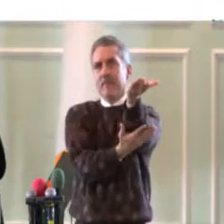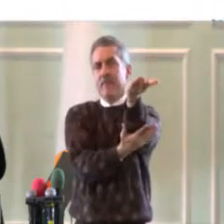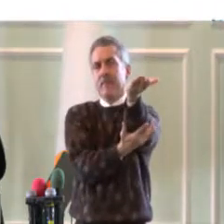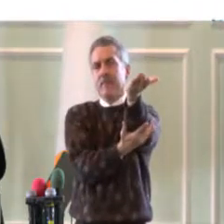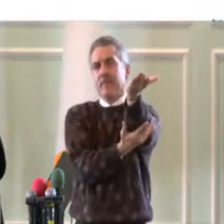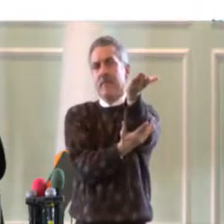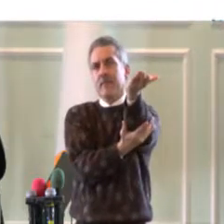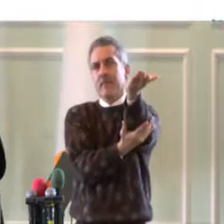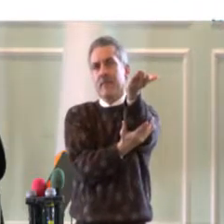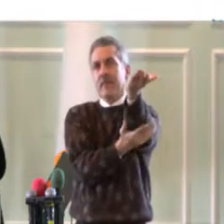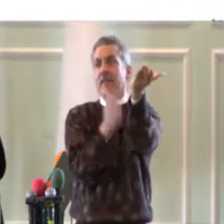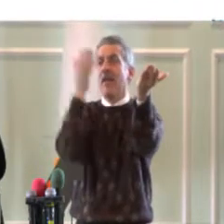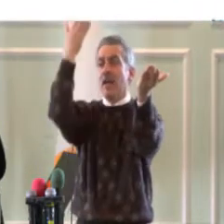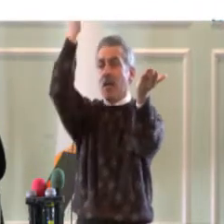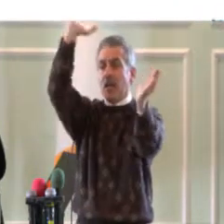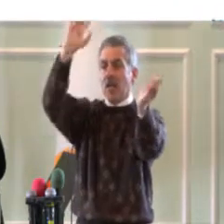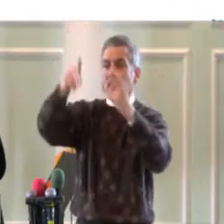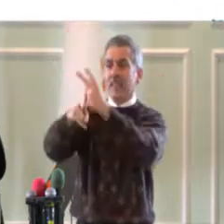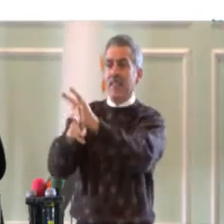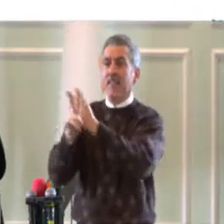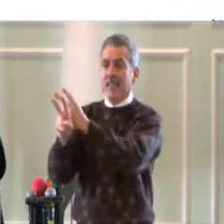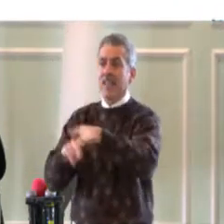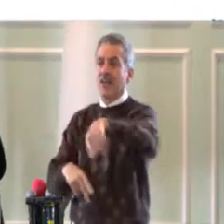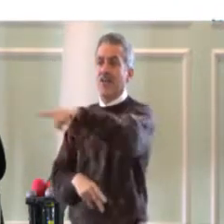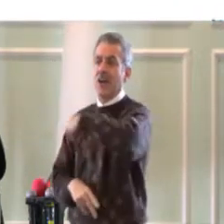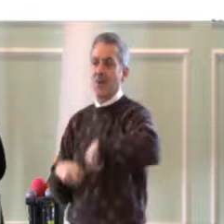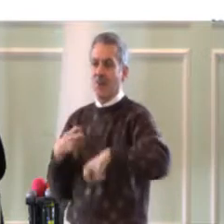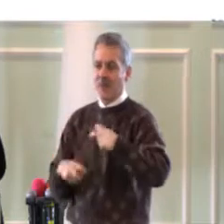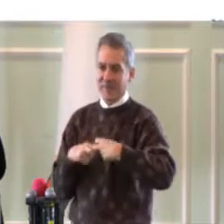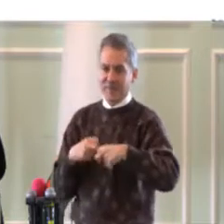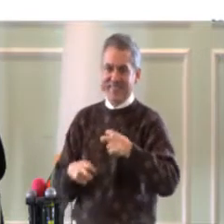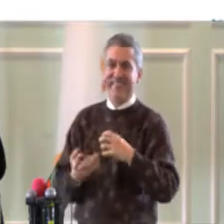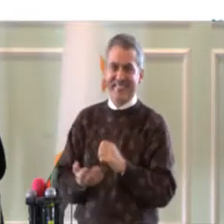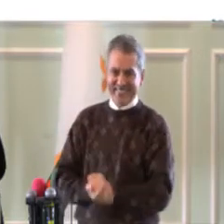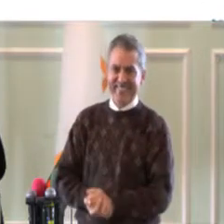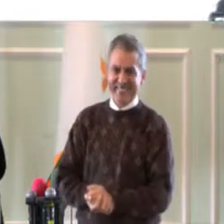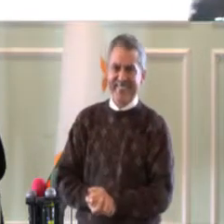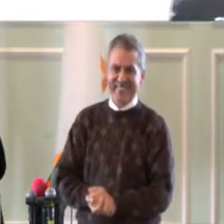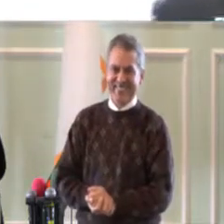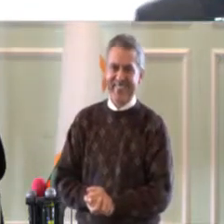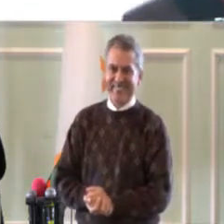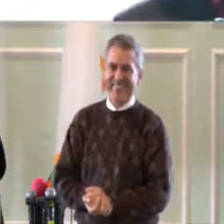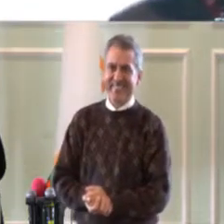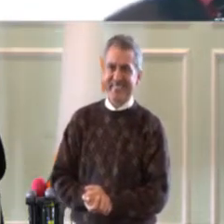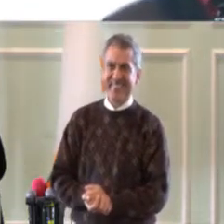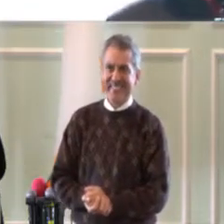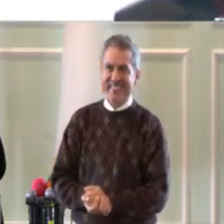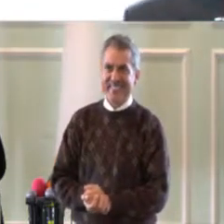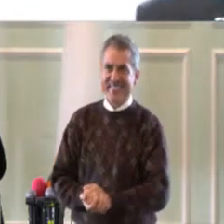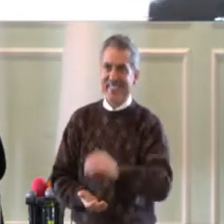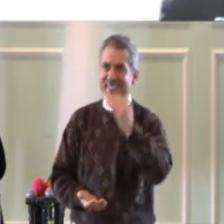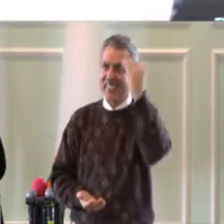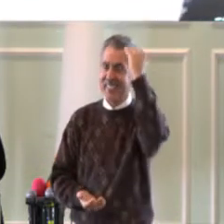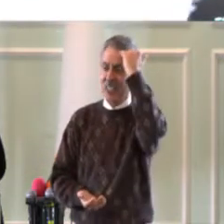God can certainly take care of our problems. Amen? He is aware of what is happening